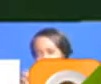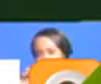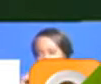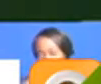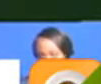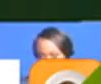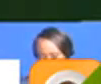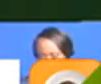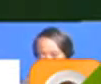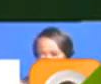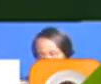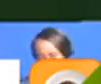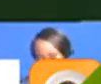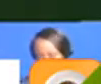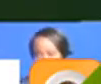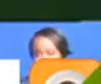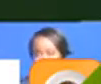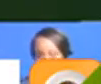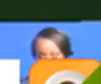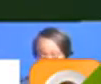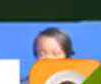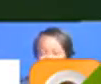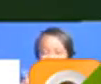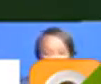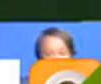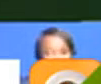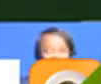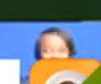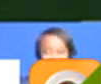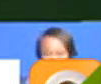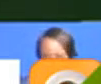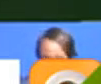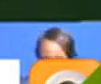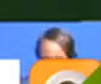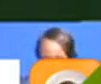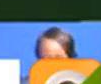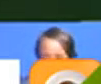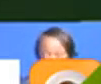we will be expecting them to serve Kenyans equally,